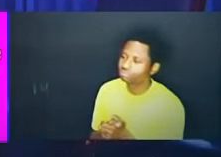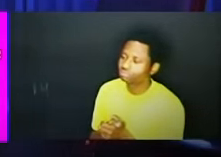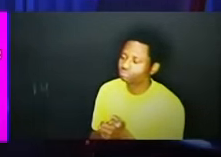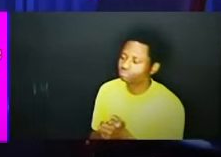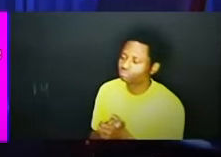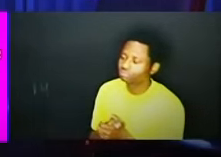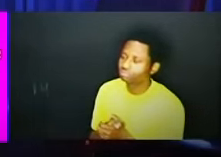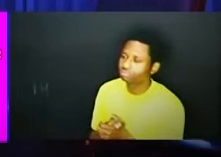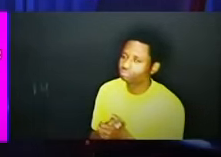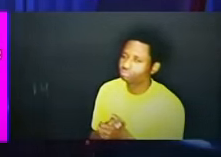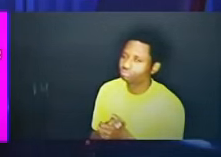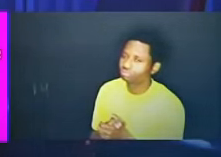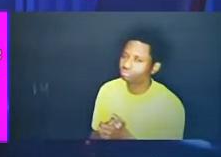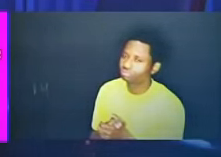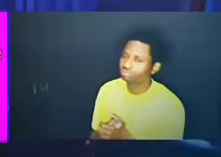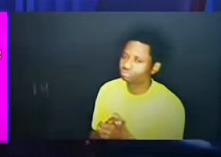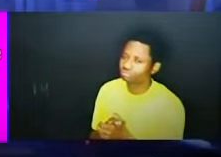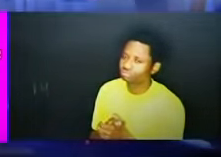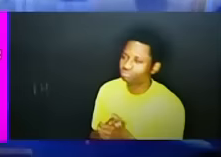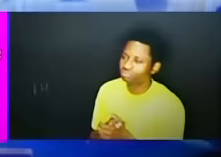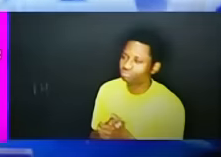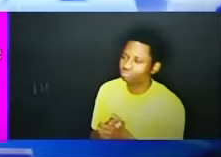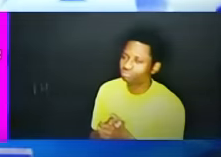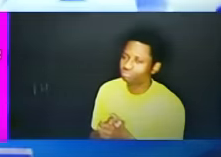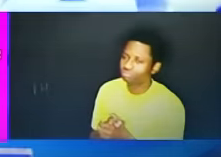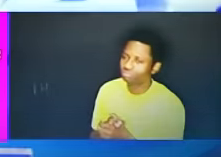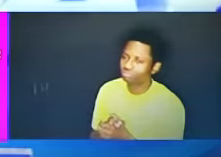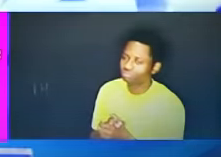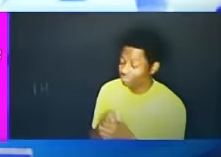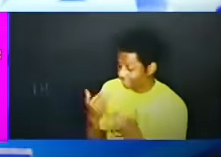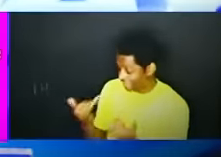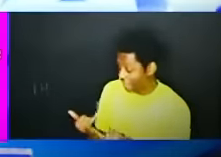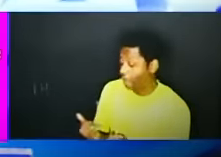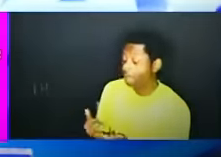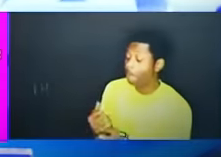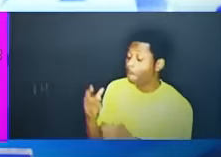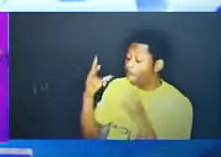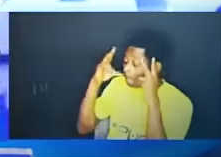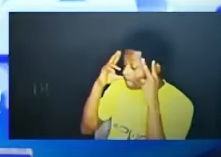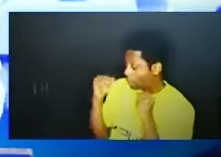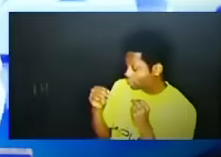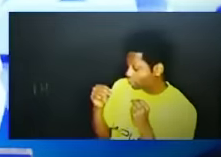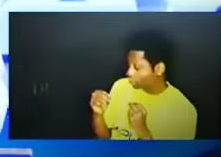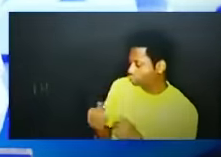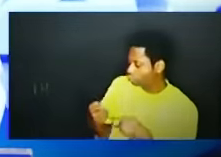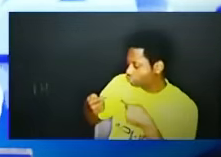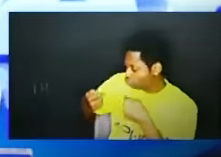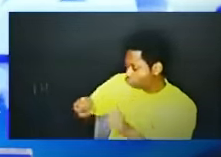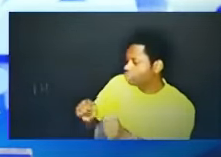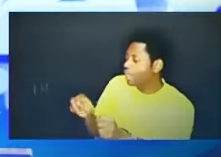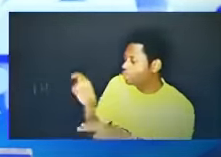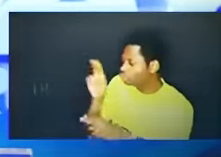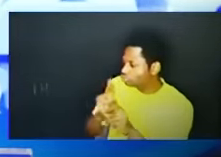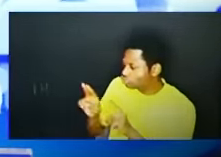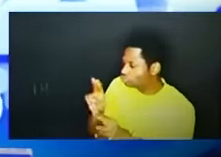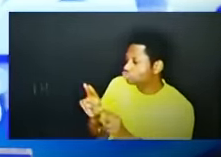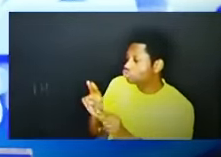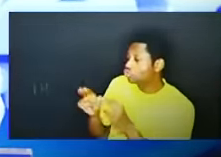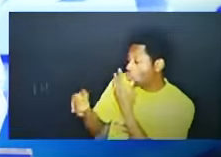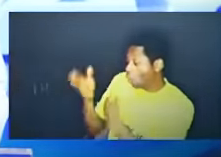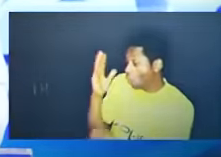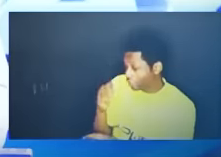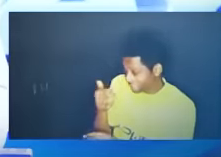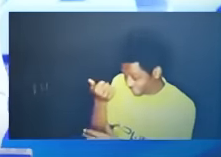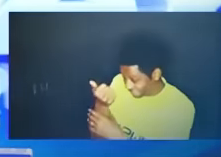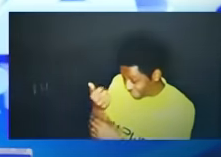anankante ametoyen ha. In fact, now Moses is he's trying to use God's words as he heard it. The first